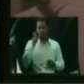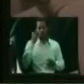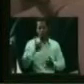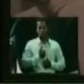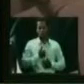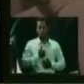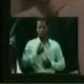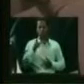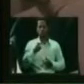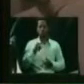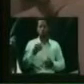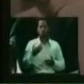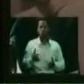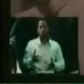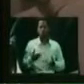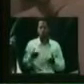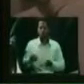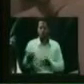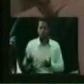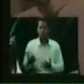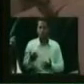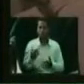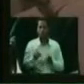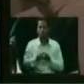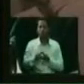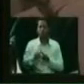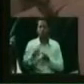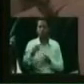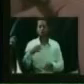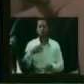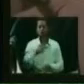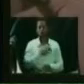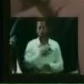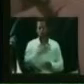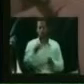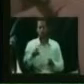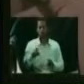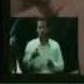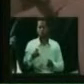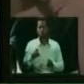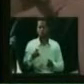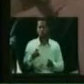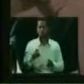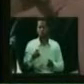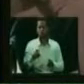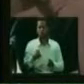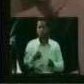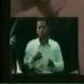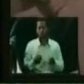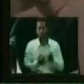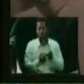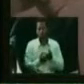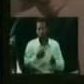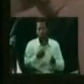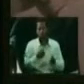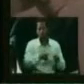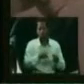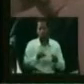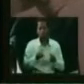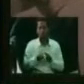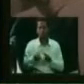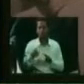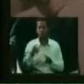be happening, and our county commissioners should be ensuring it, whether against one or an entire group of government officials who